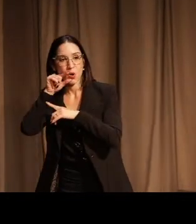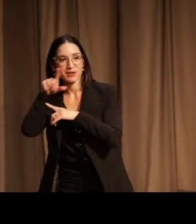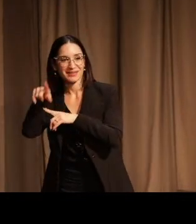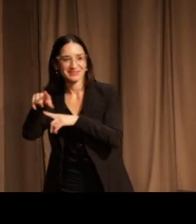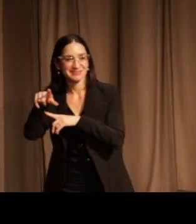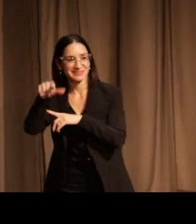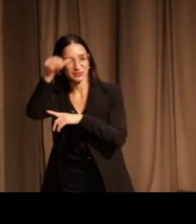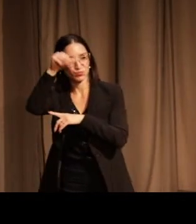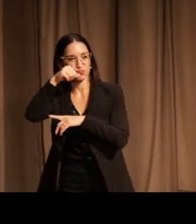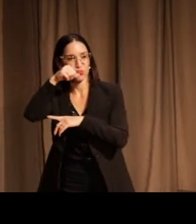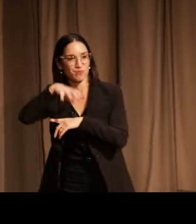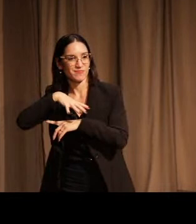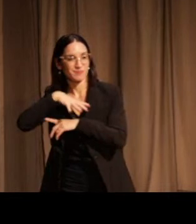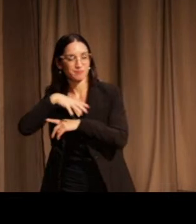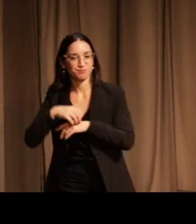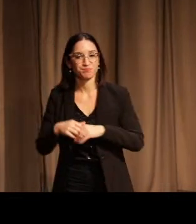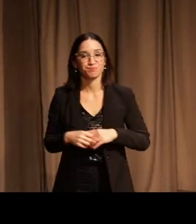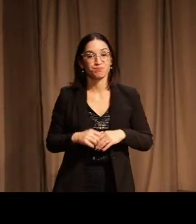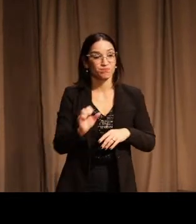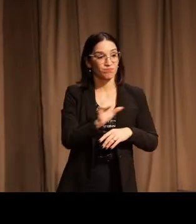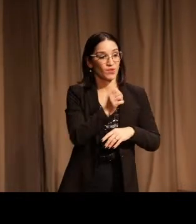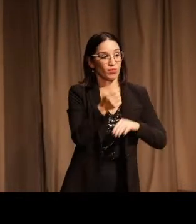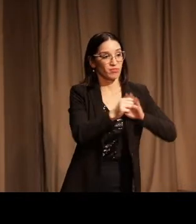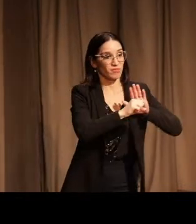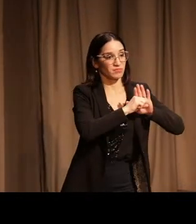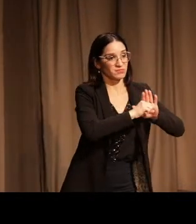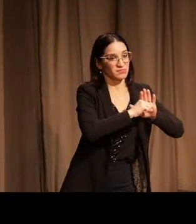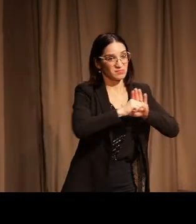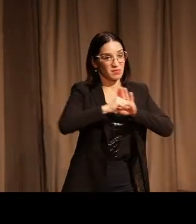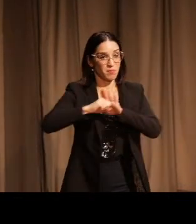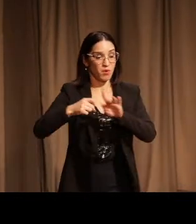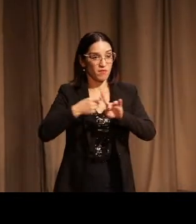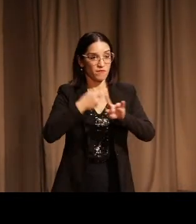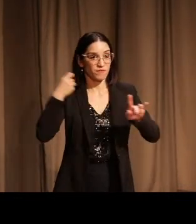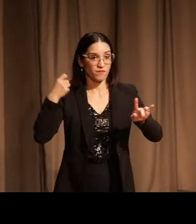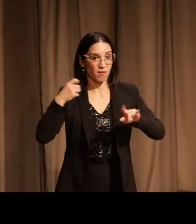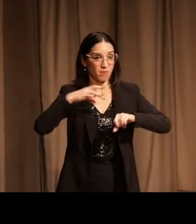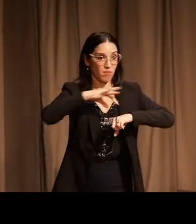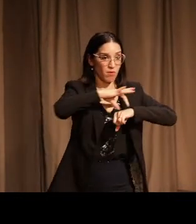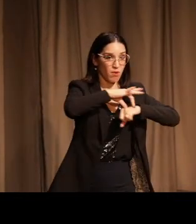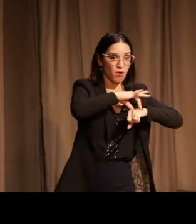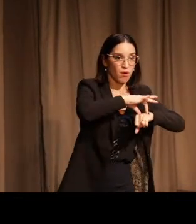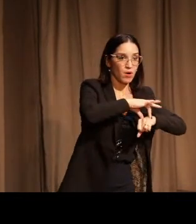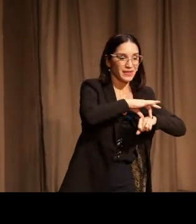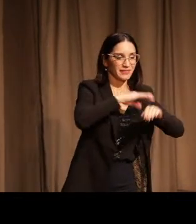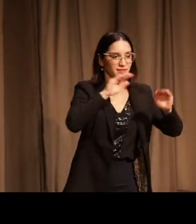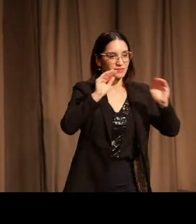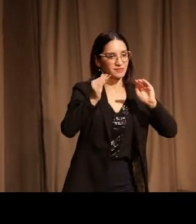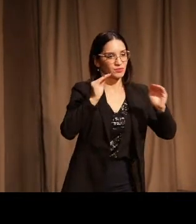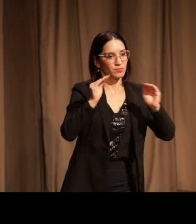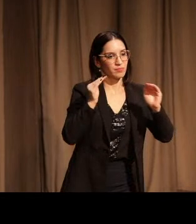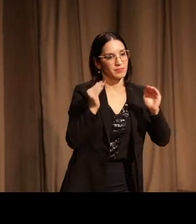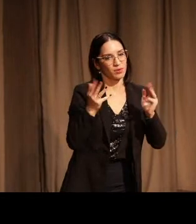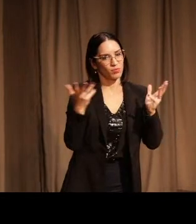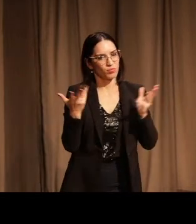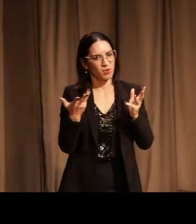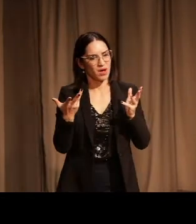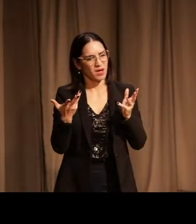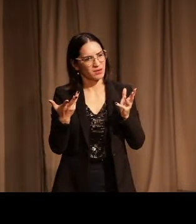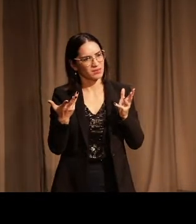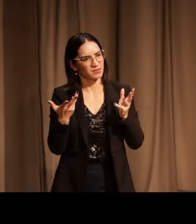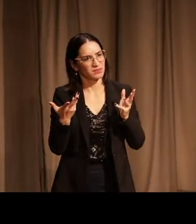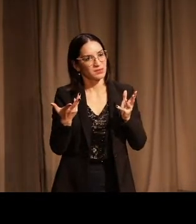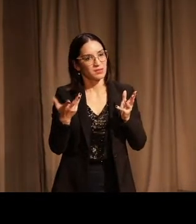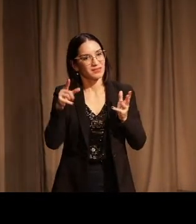And so the figures that emerge from the earth also make an analogy with the Judgment Tarot cards, or the Day